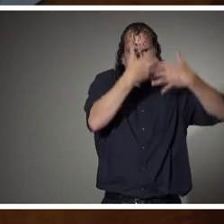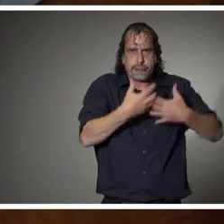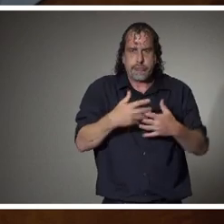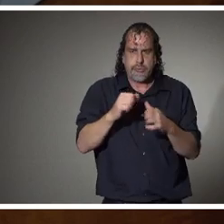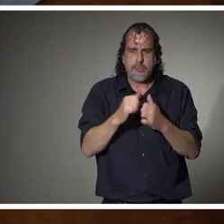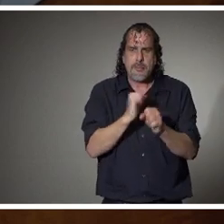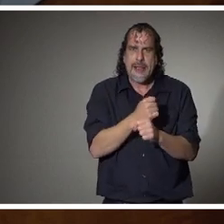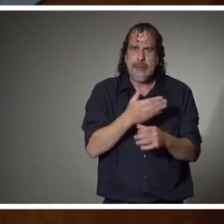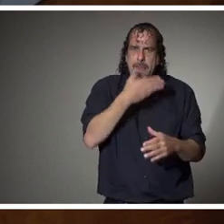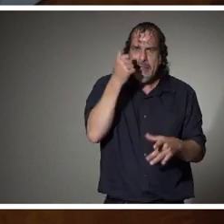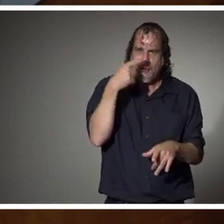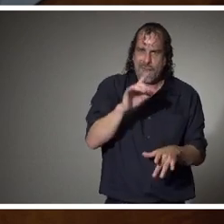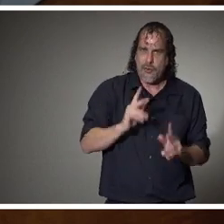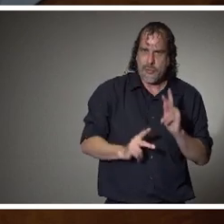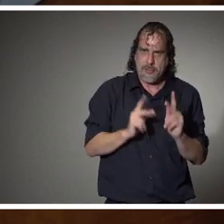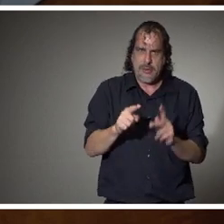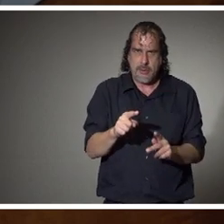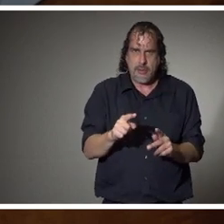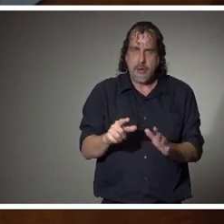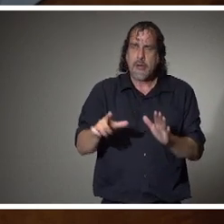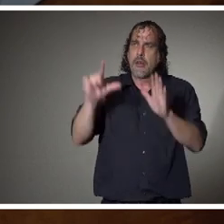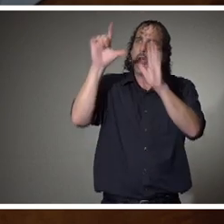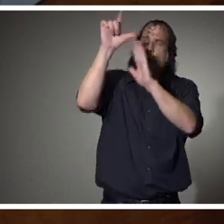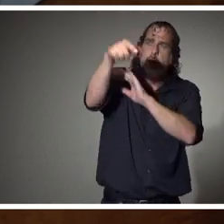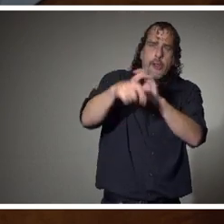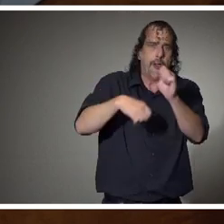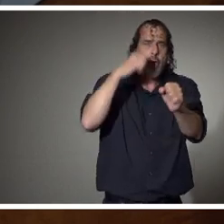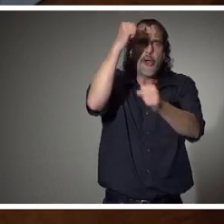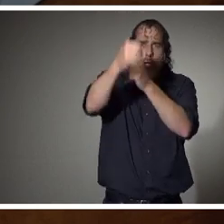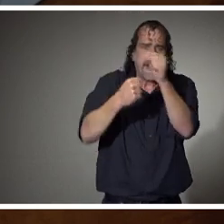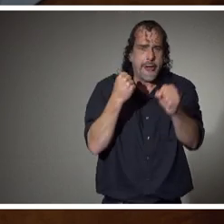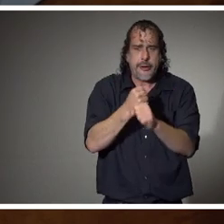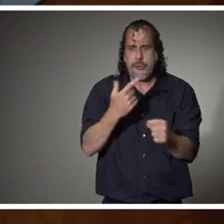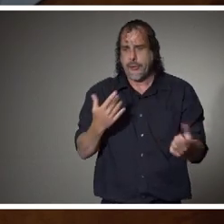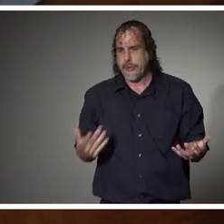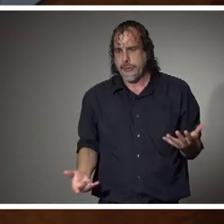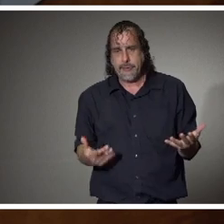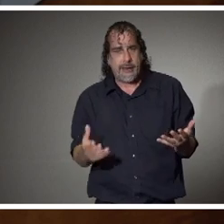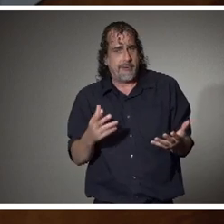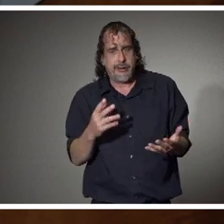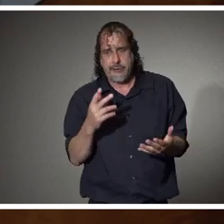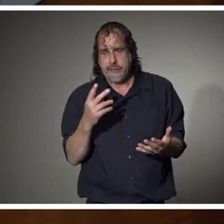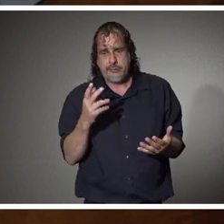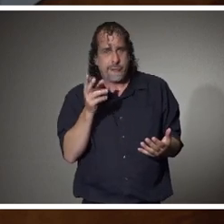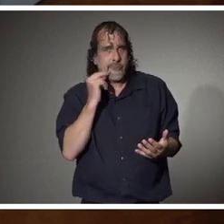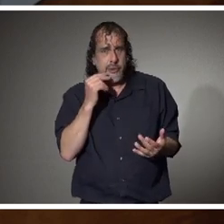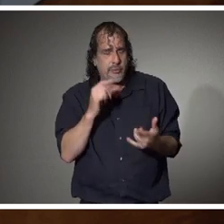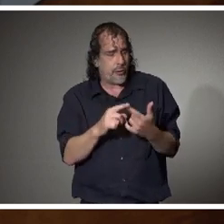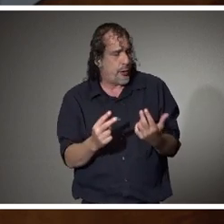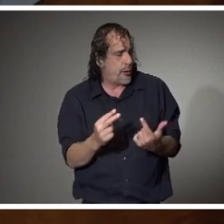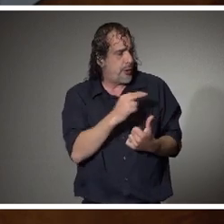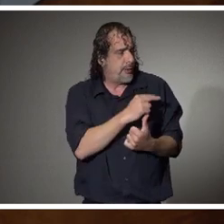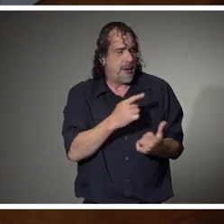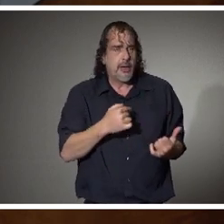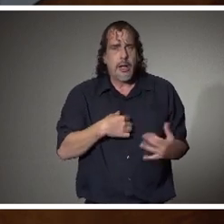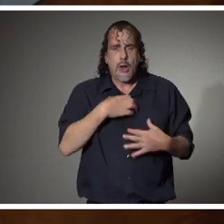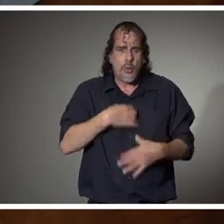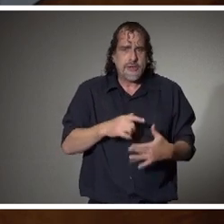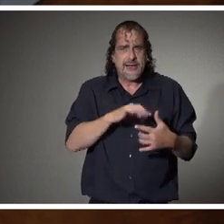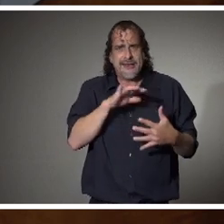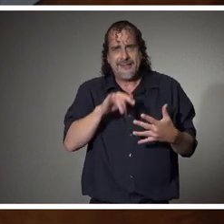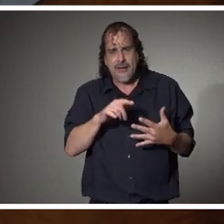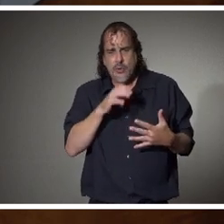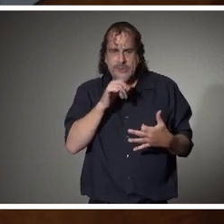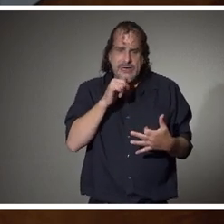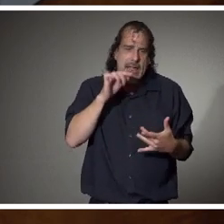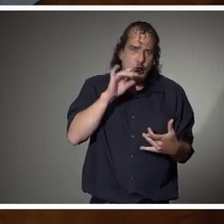citizens. There'll be plenty of time a year from now, or maybe even sooner than that, I hope, to look back and say, well, I wish I had done this, or wish I had not